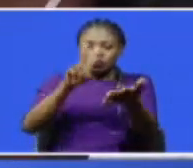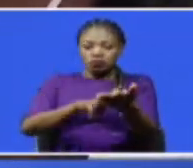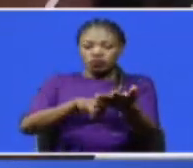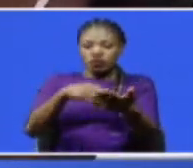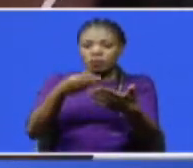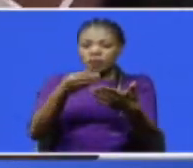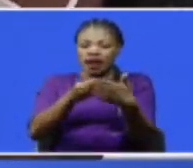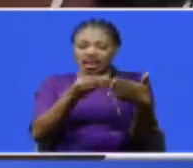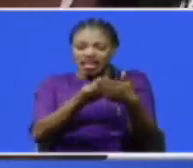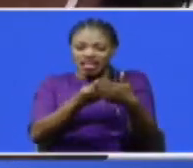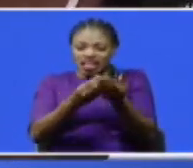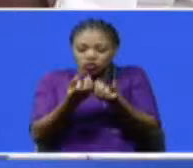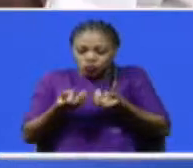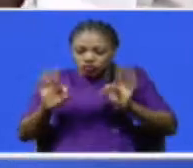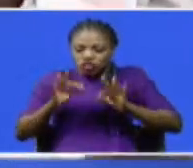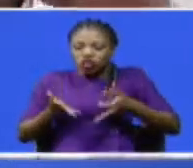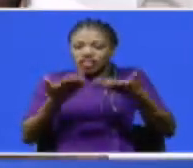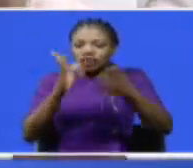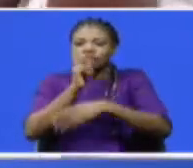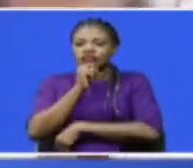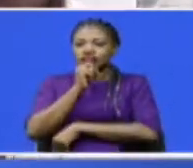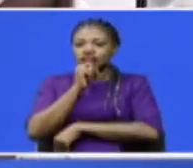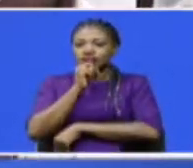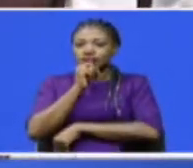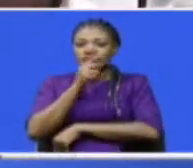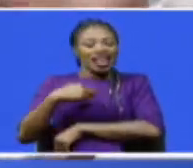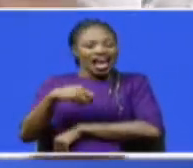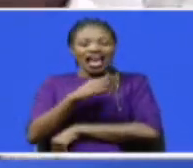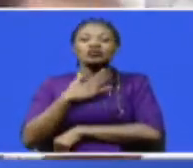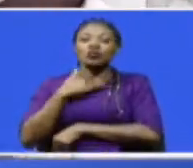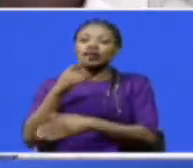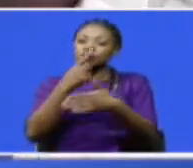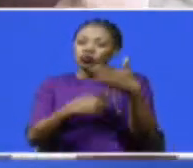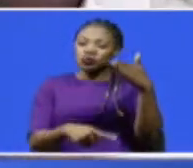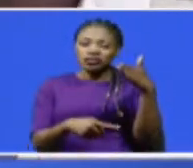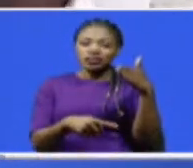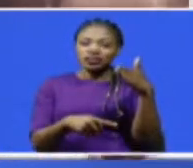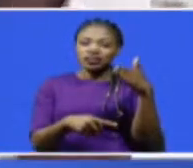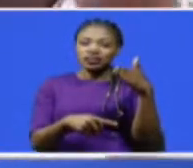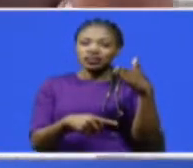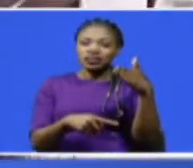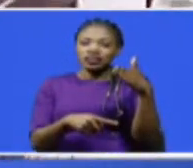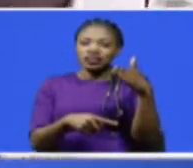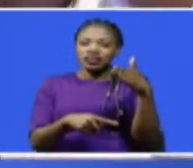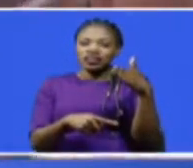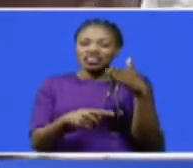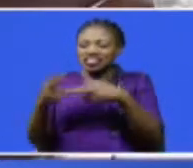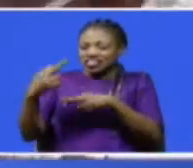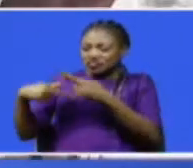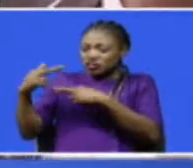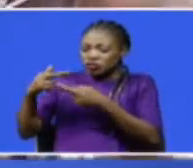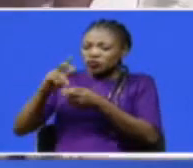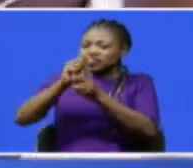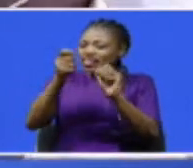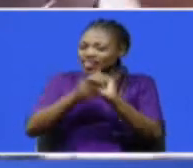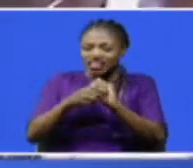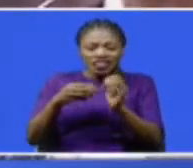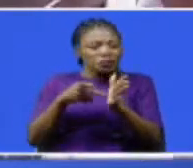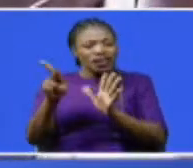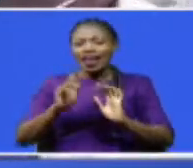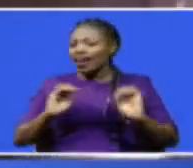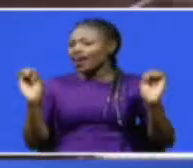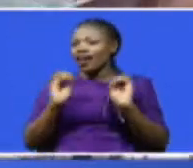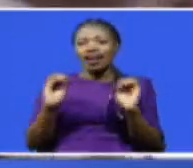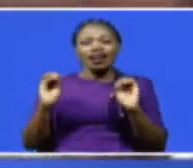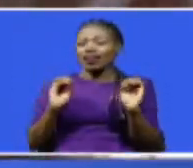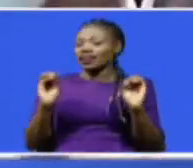officially released by even the Treasury. So what we are demanding, we are not demanding anything to do with the review of the salary. We are not asking about the